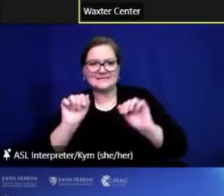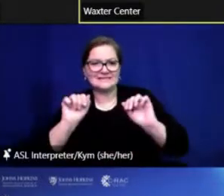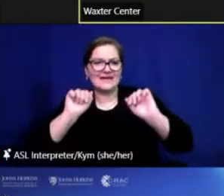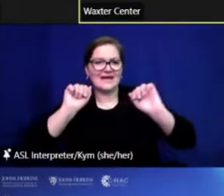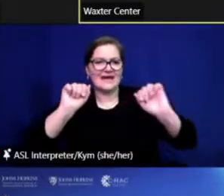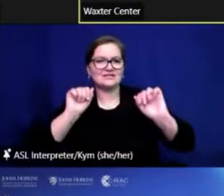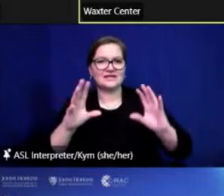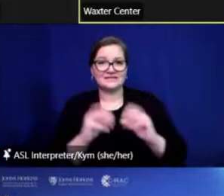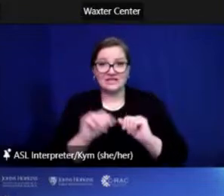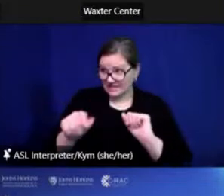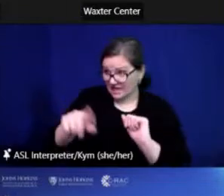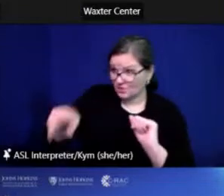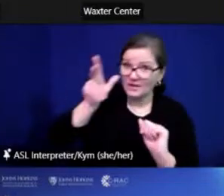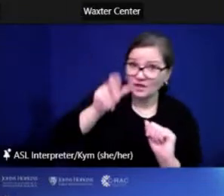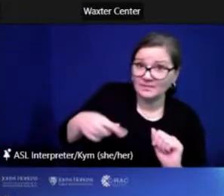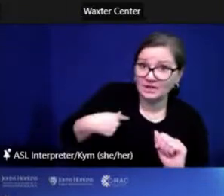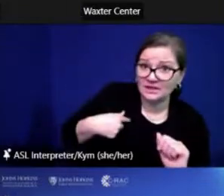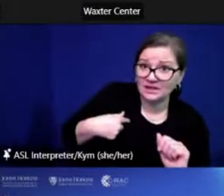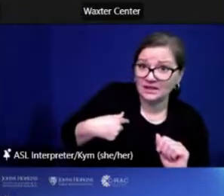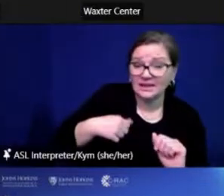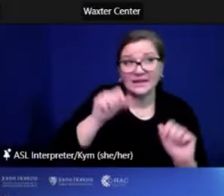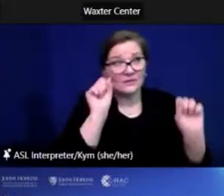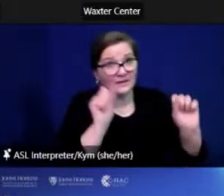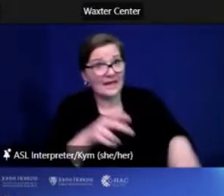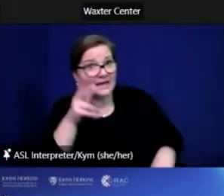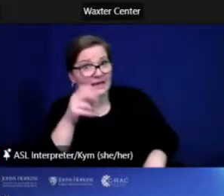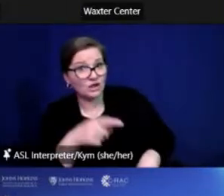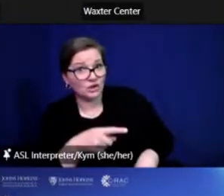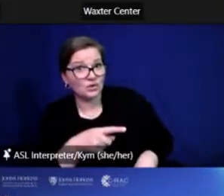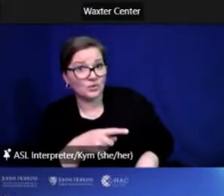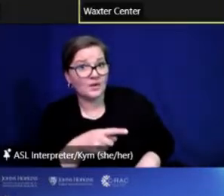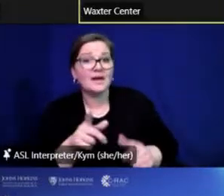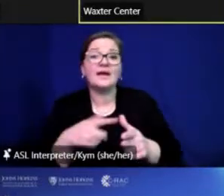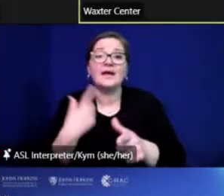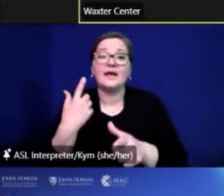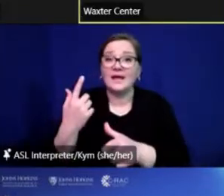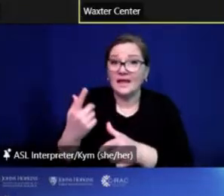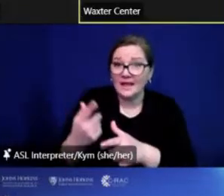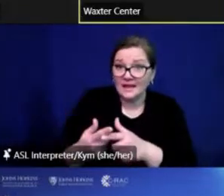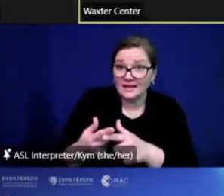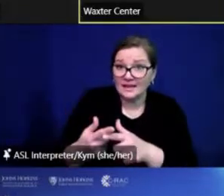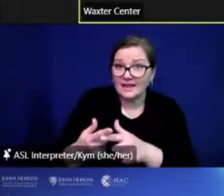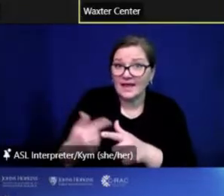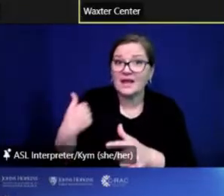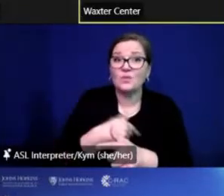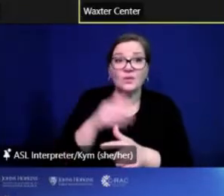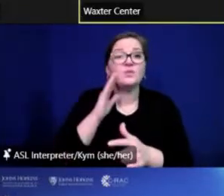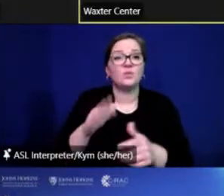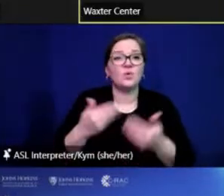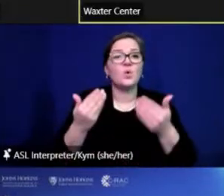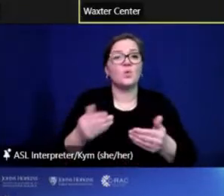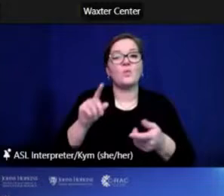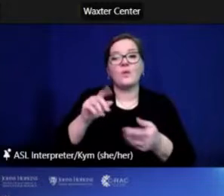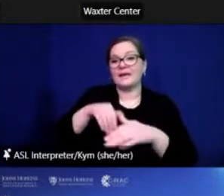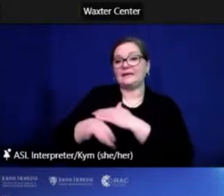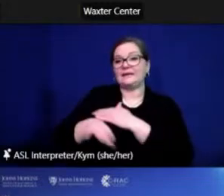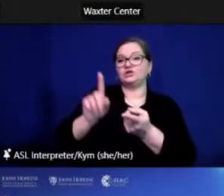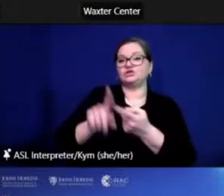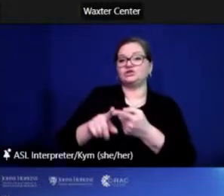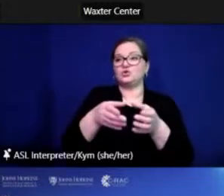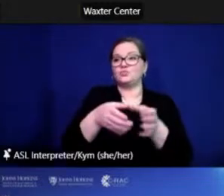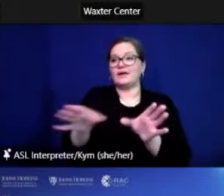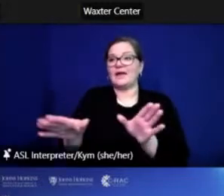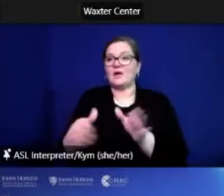Can you hear me? We can hear No. you, and then we are going to go into our breakout rooms.